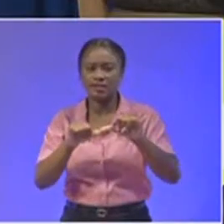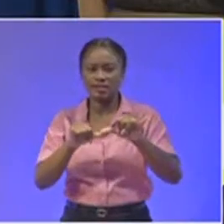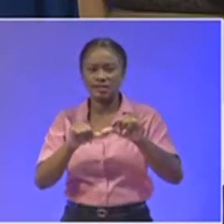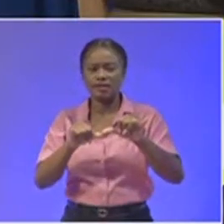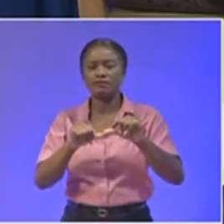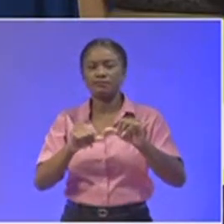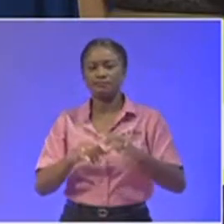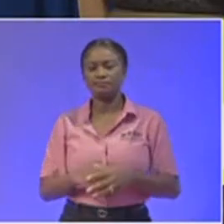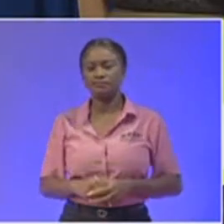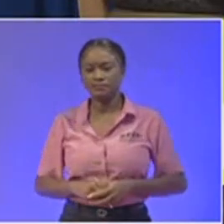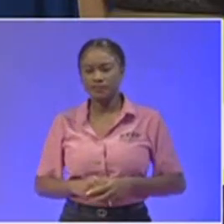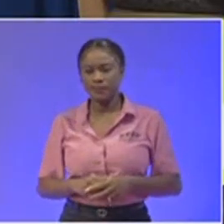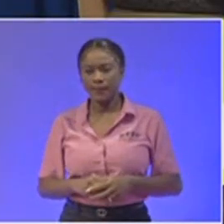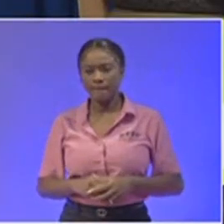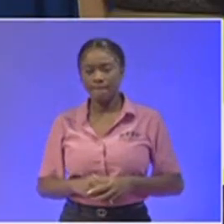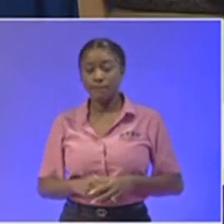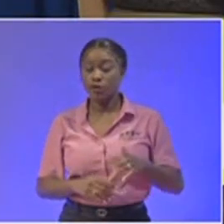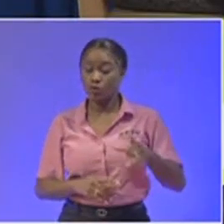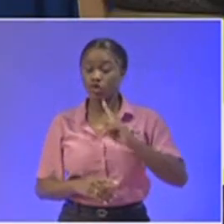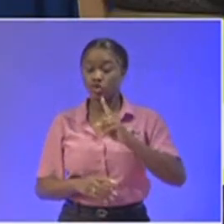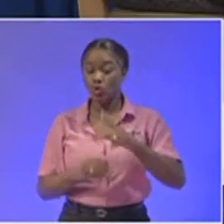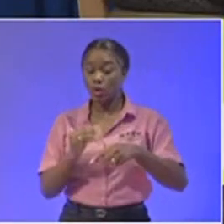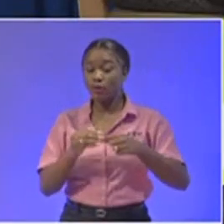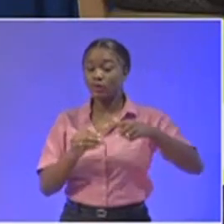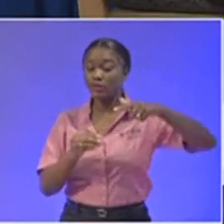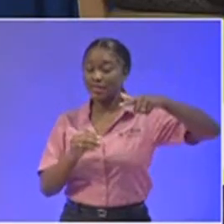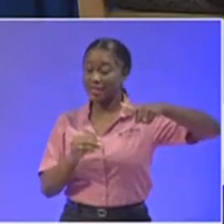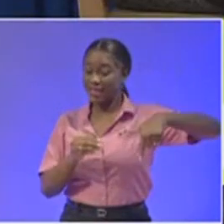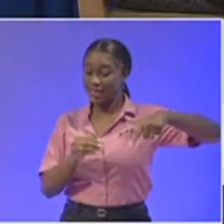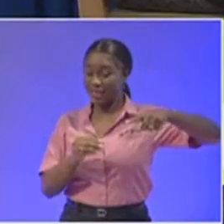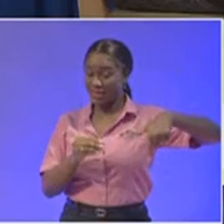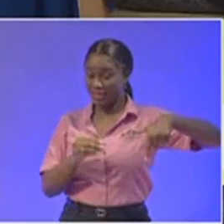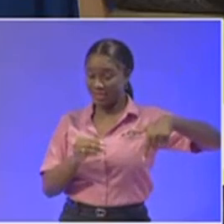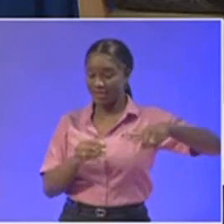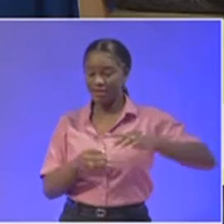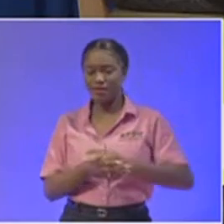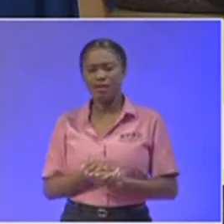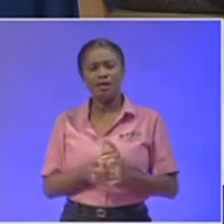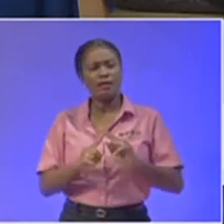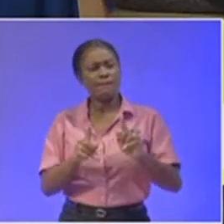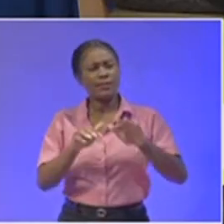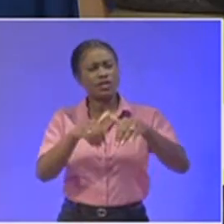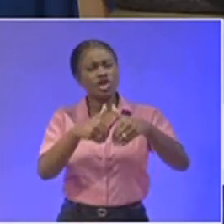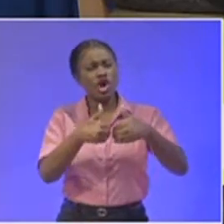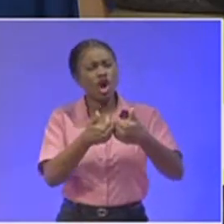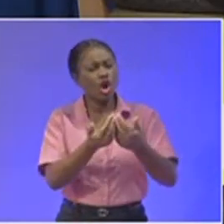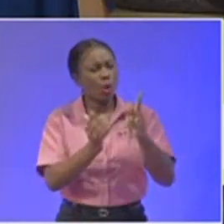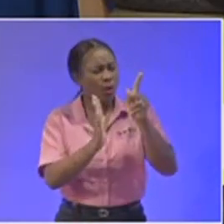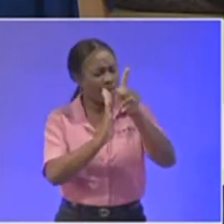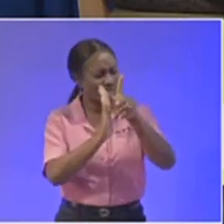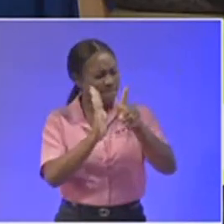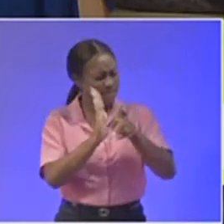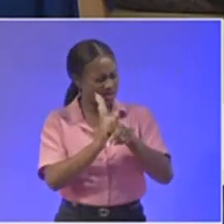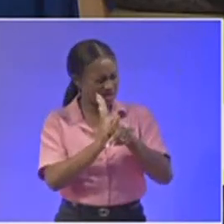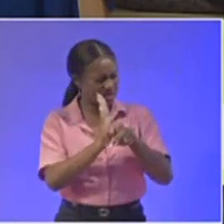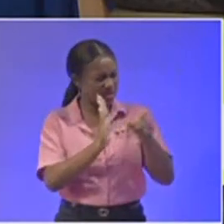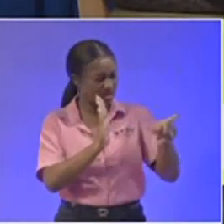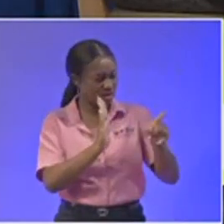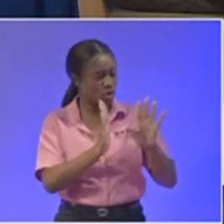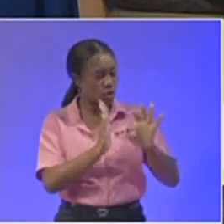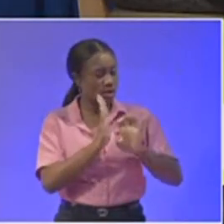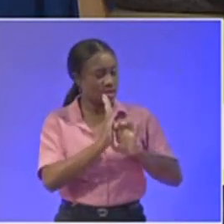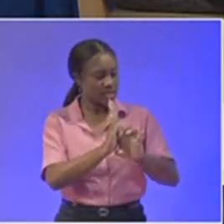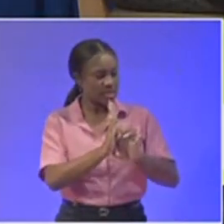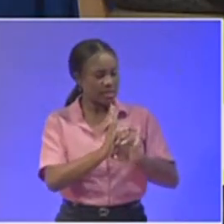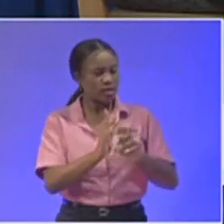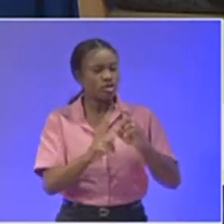professional learning, which is something that we will speak about a little later in the conversation. But how does a policy like this address